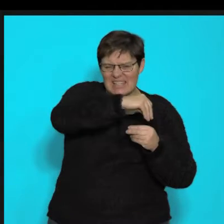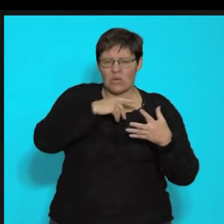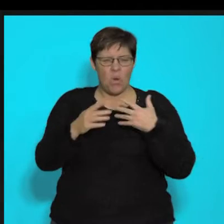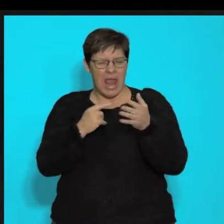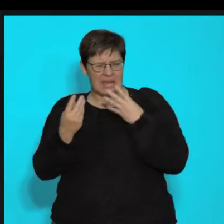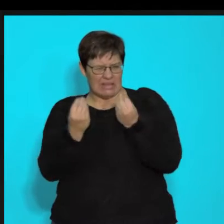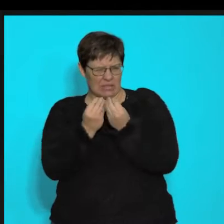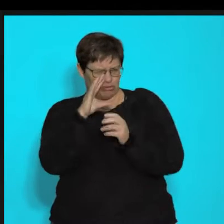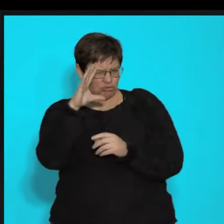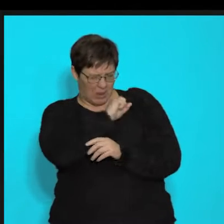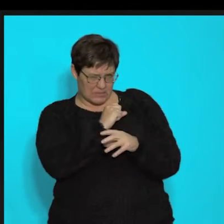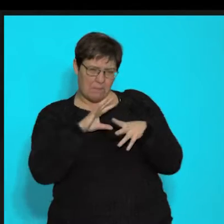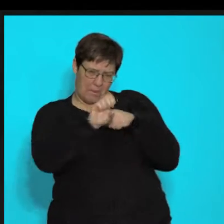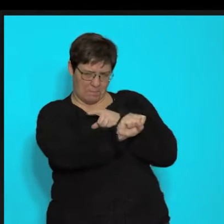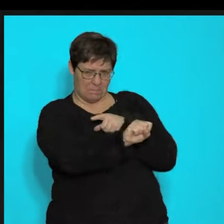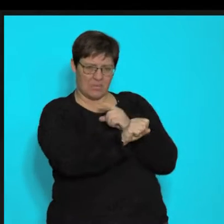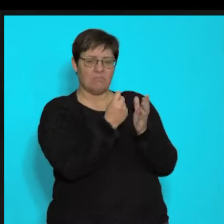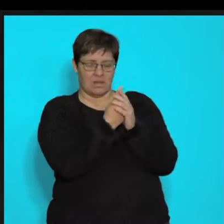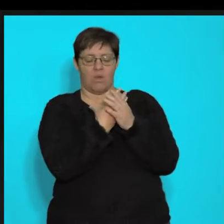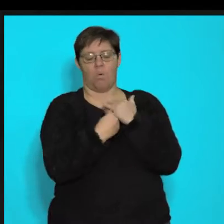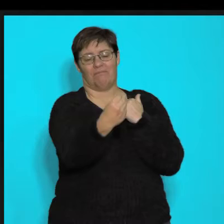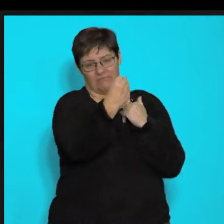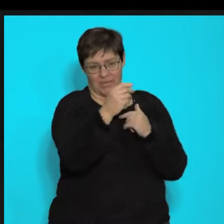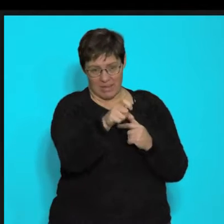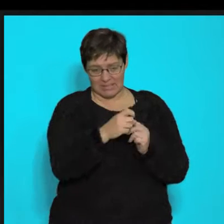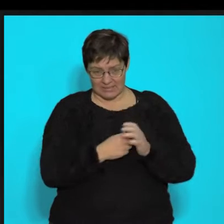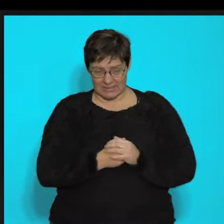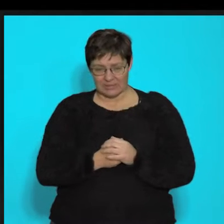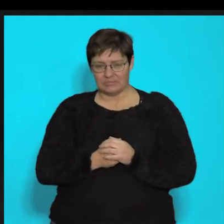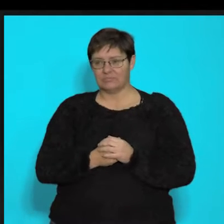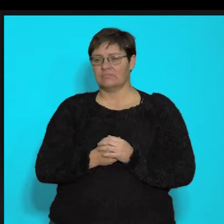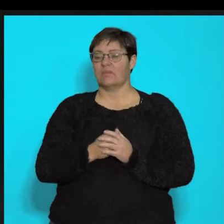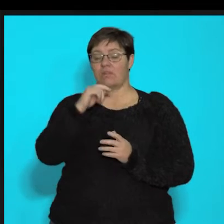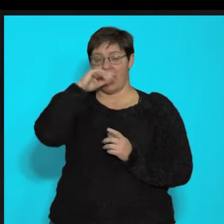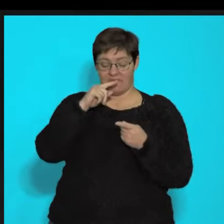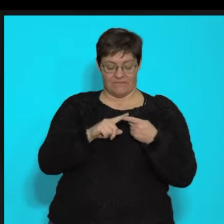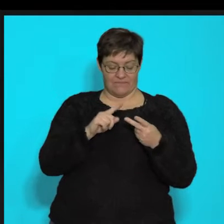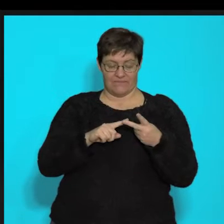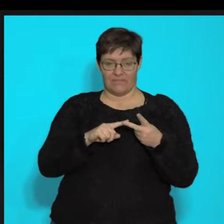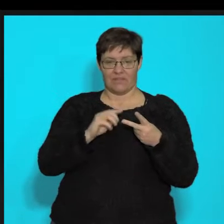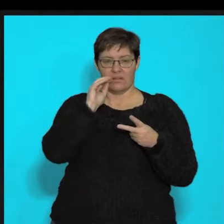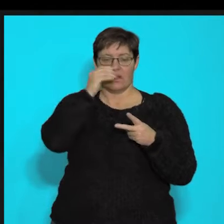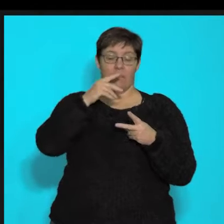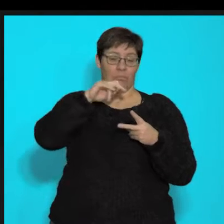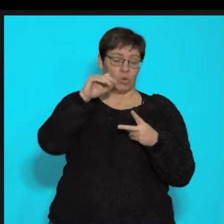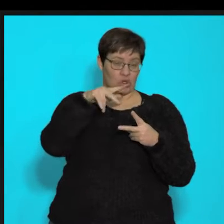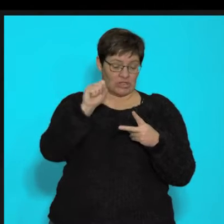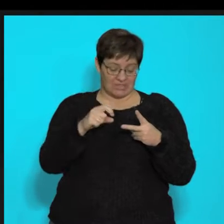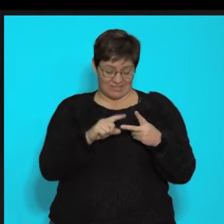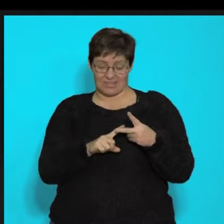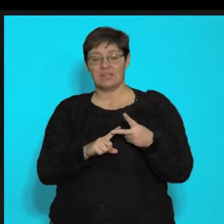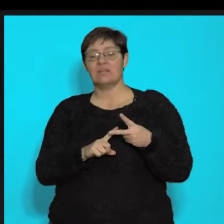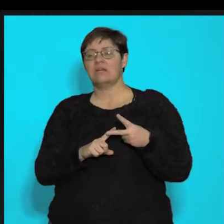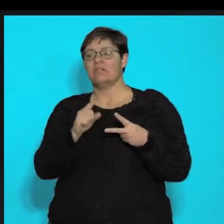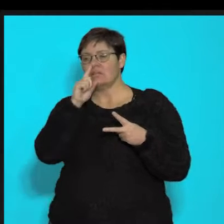any kind of foreign thing, and it's going to bring it out. So I'm going to have hairs, I'm going to have mucus, and